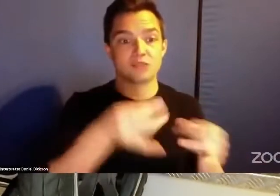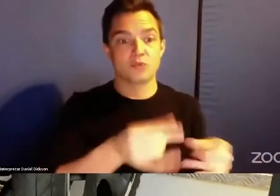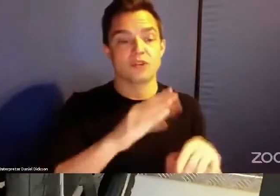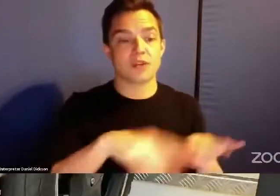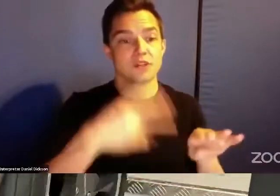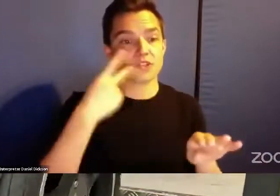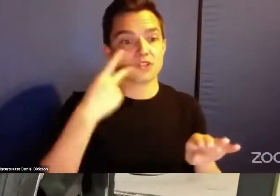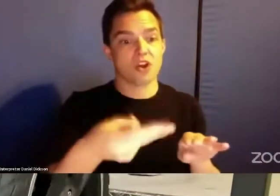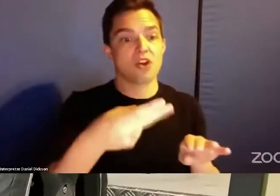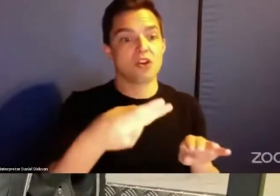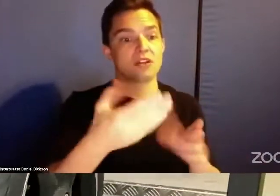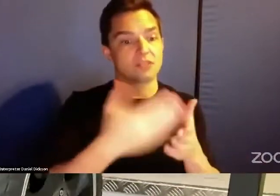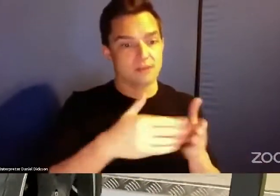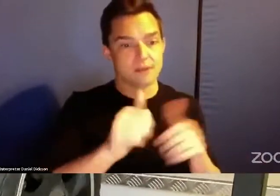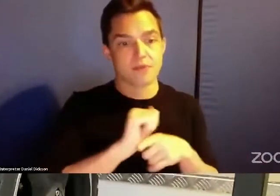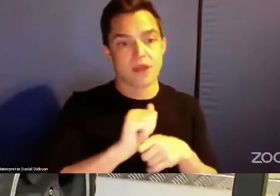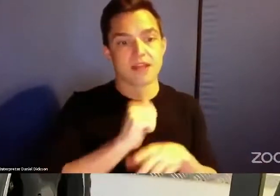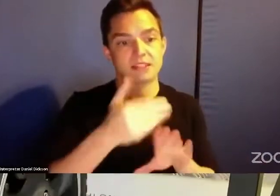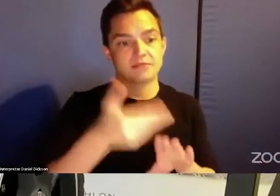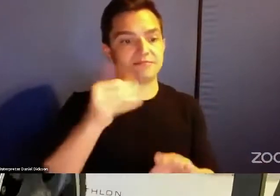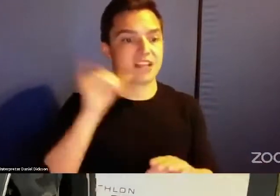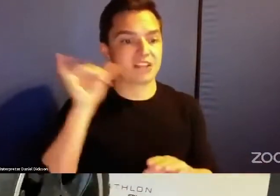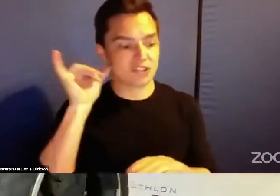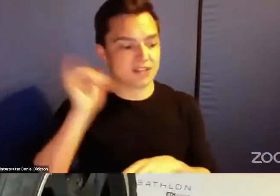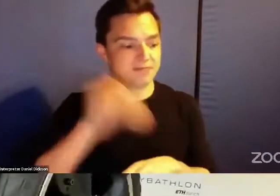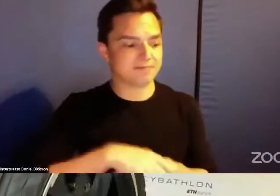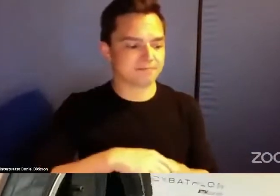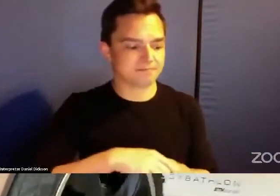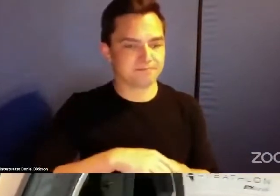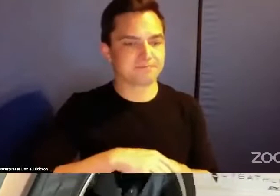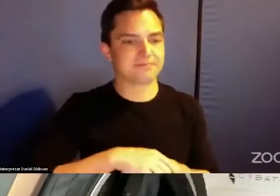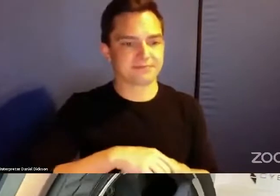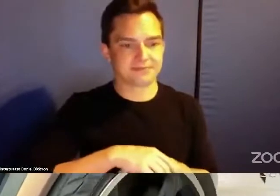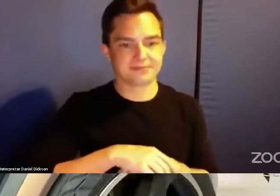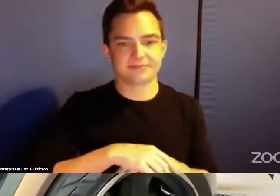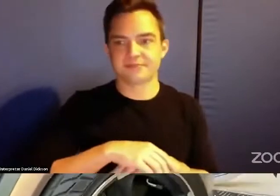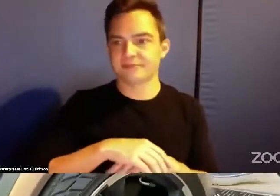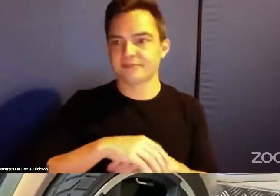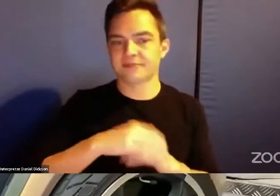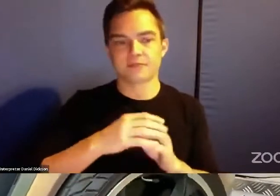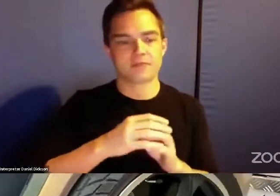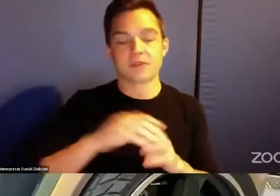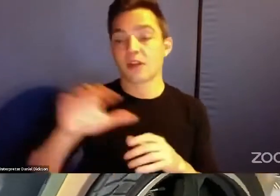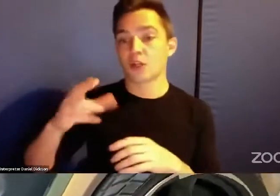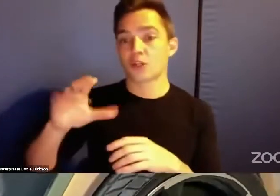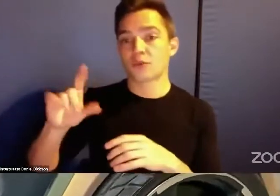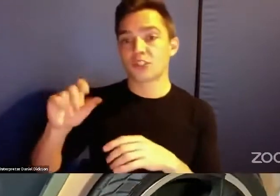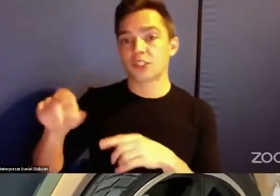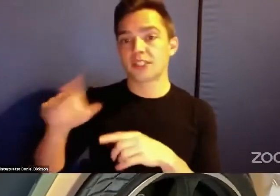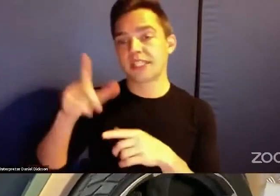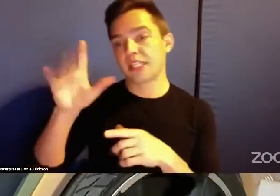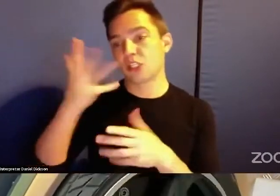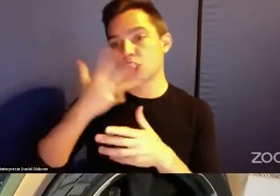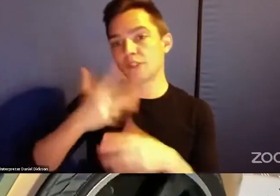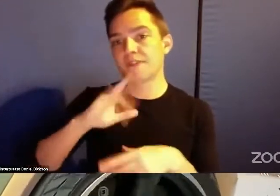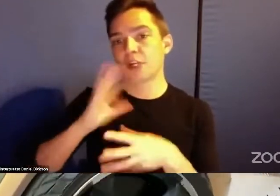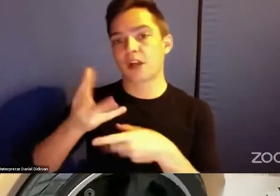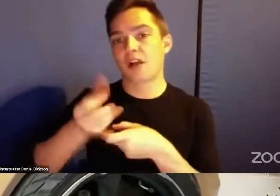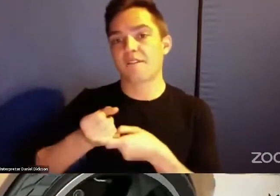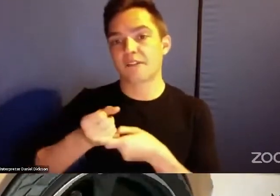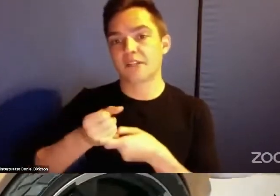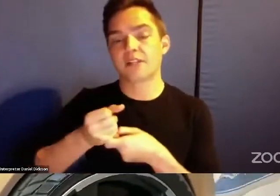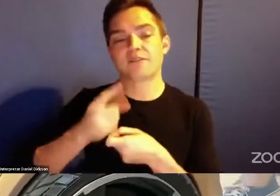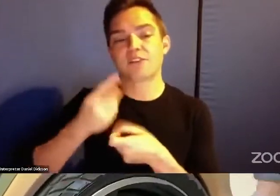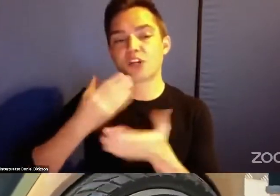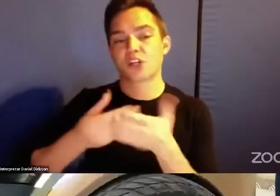practices yesterday. Yes, and Christian looks very confident, very good control of the wheelchair, very